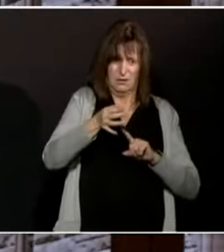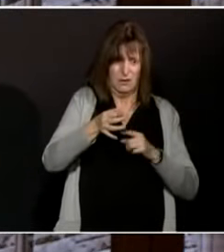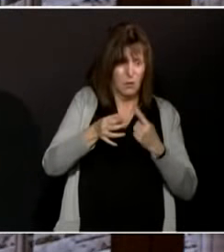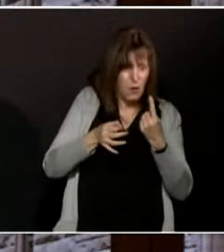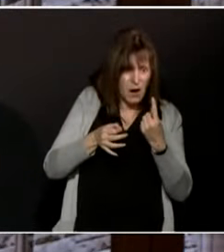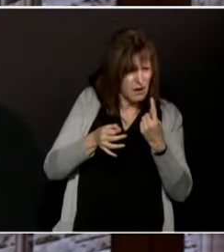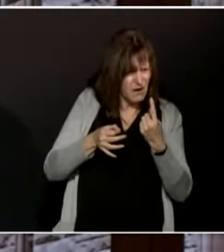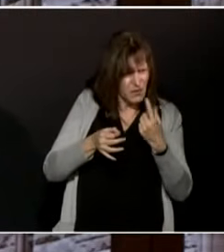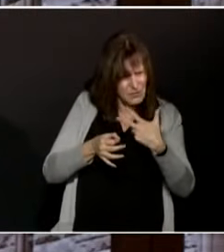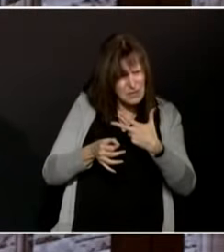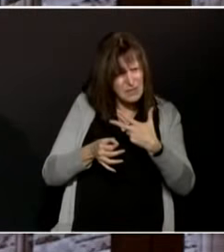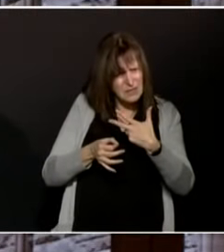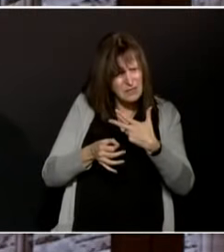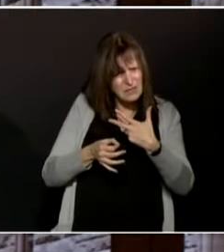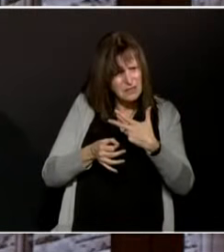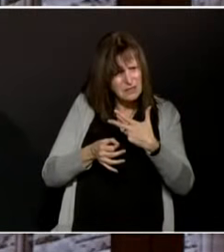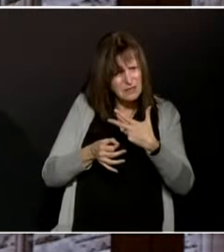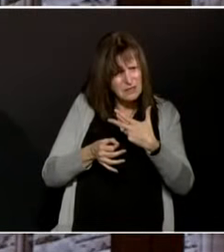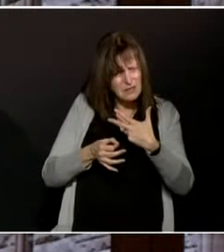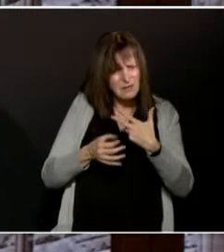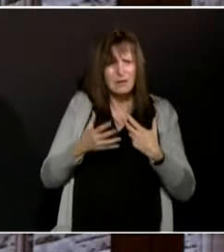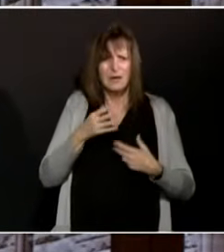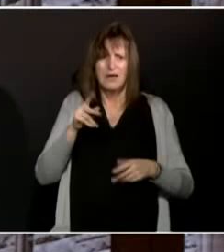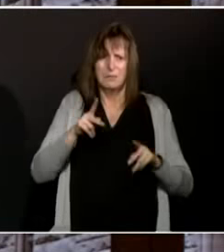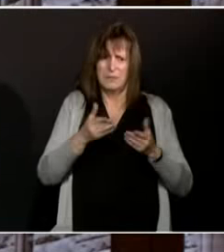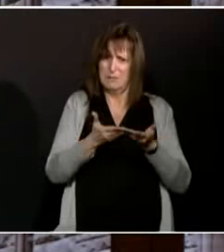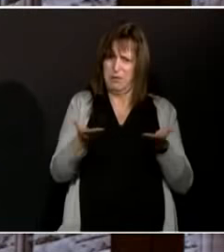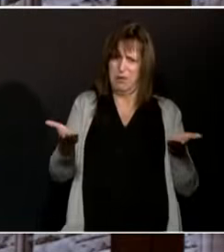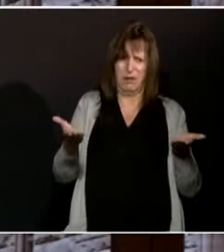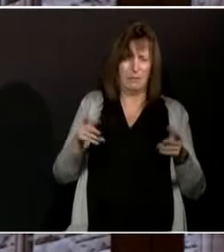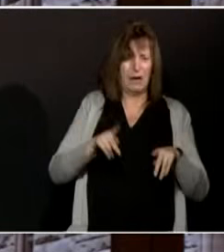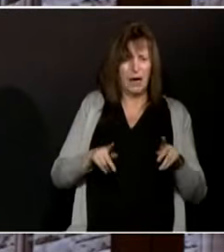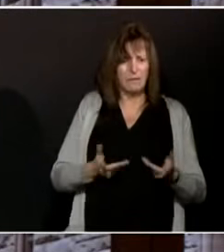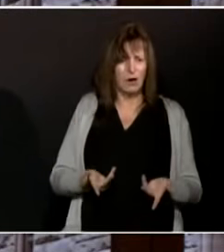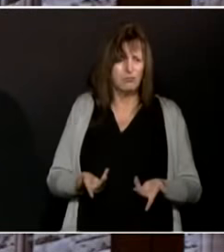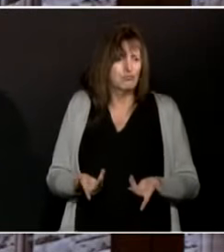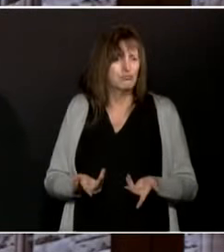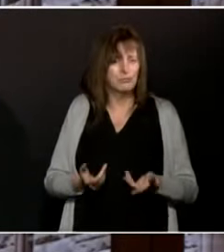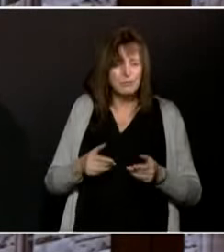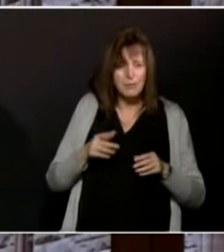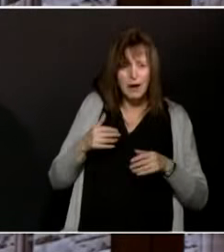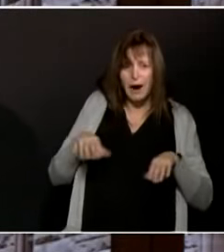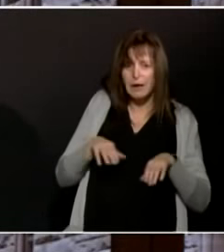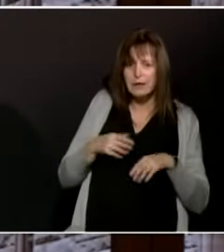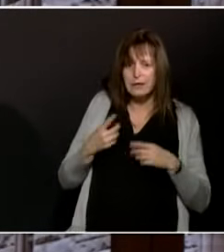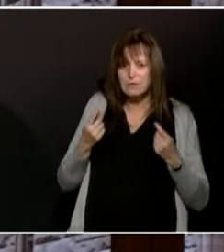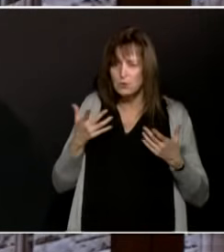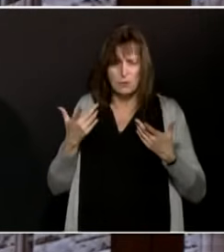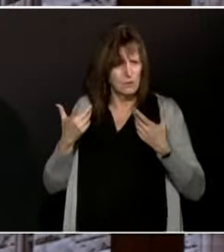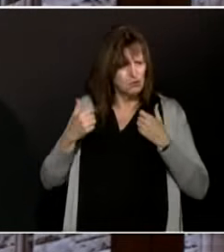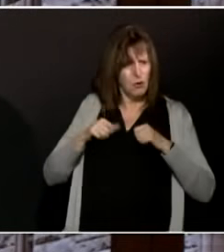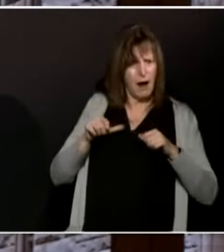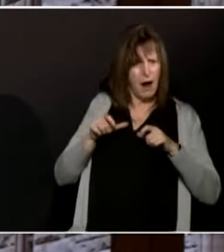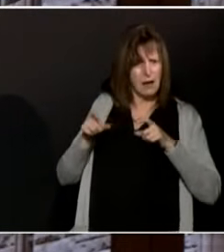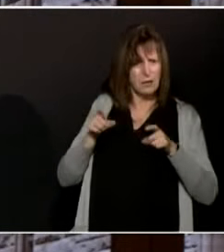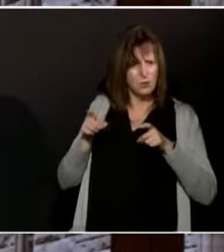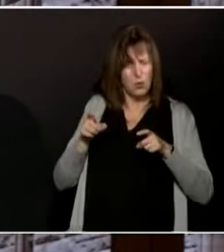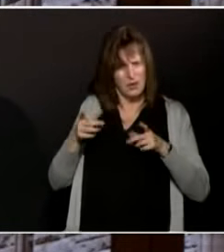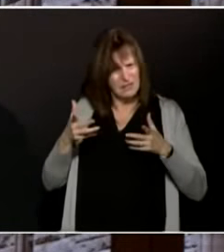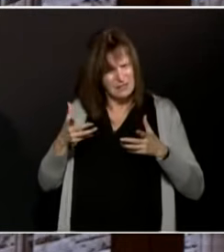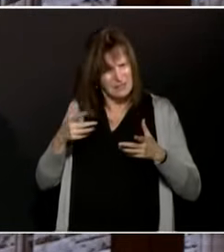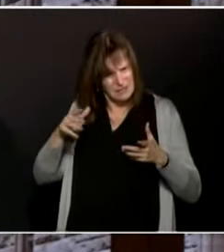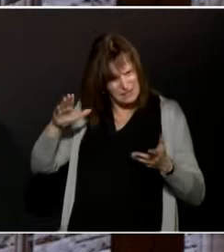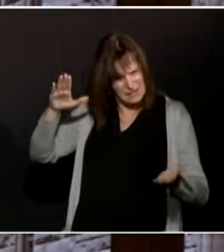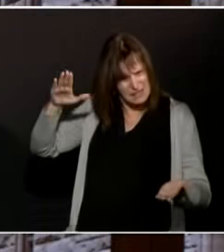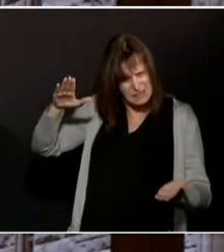of mobility of people and activity of people and their behavior. So we keep trying to bring that under control and bring it back down again. So